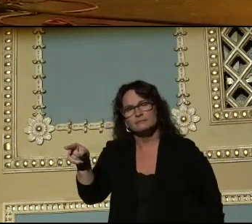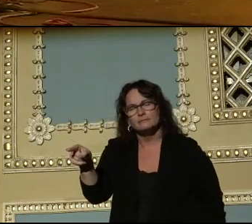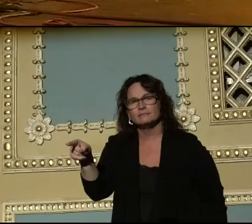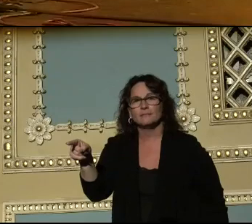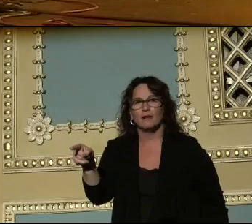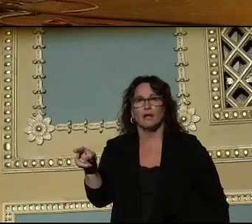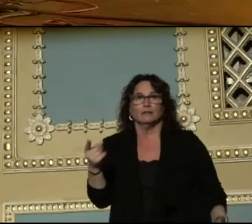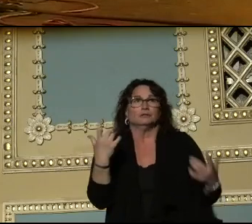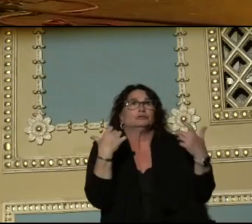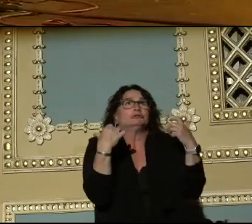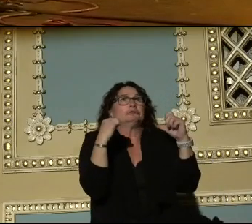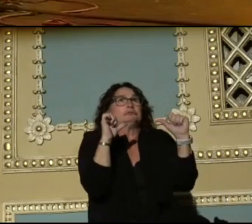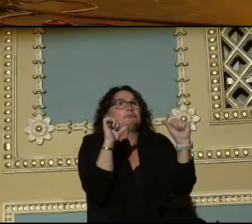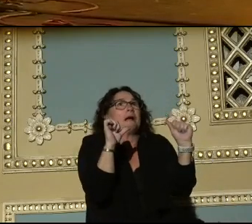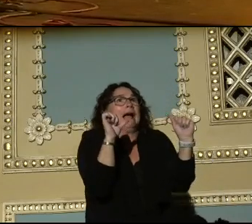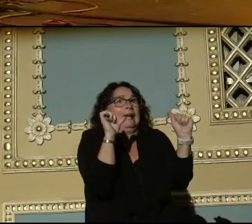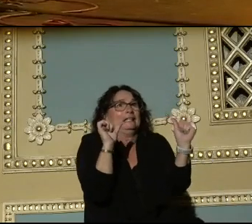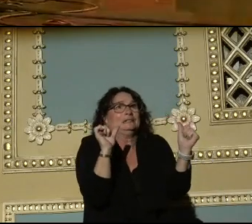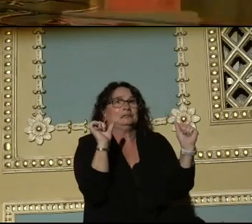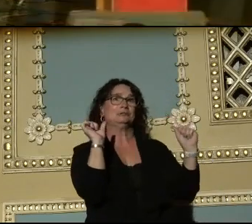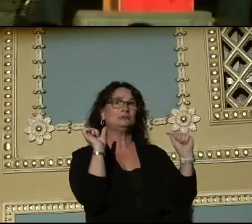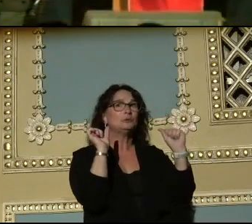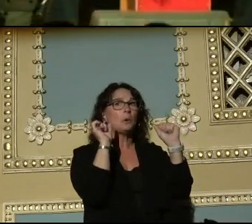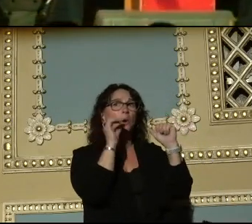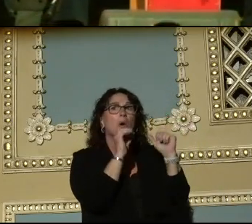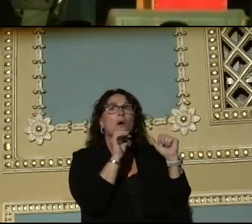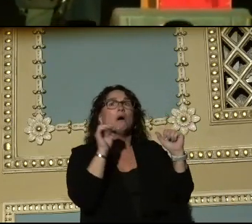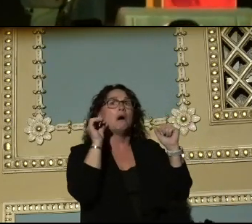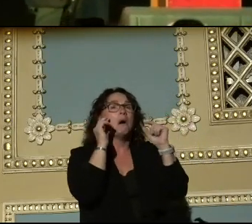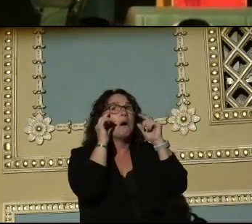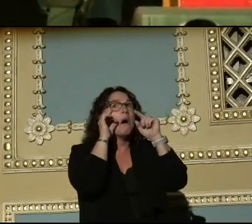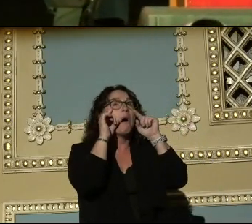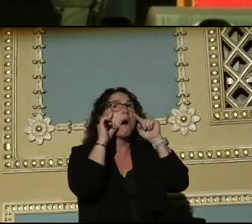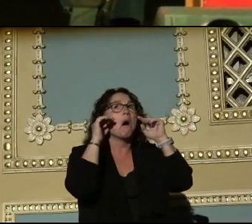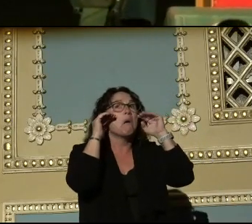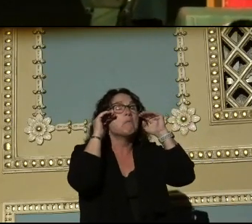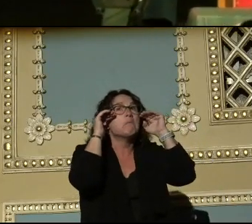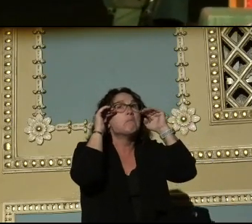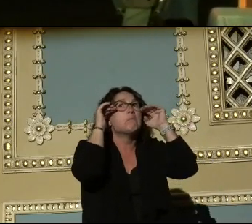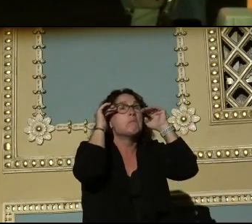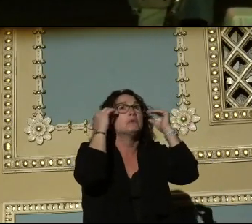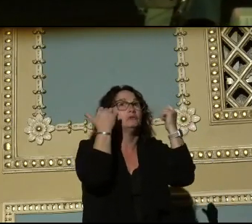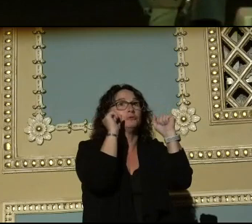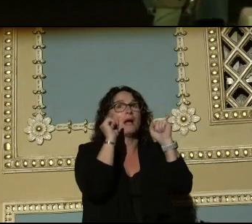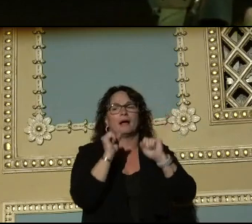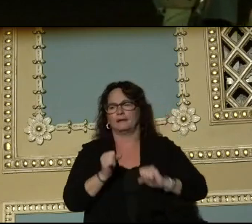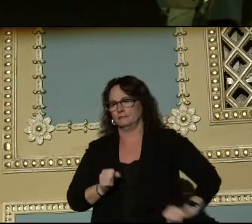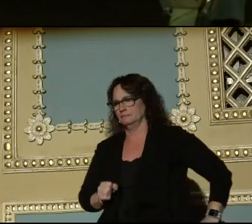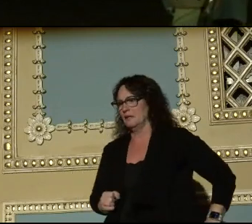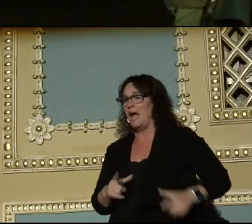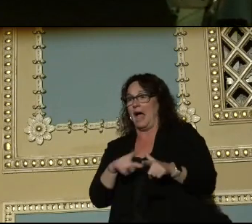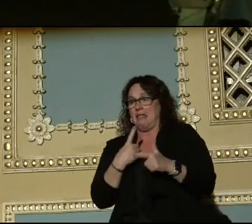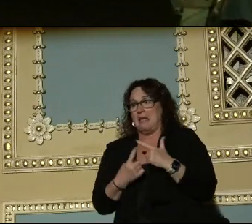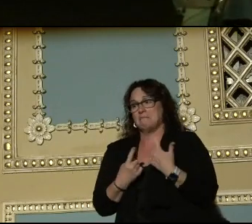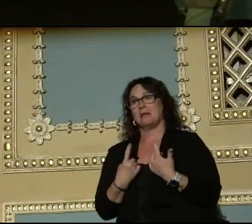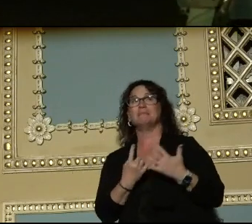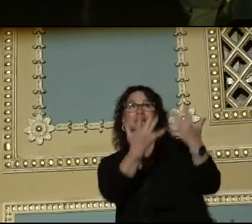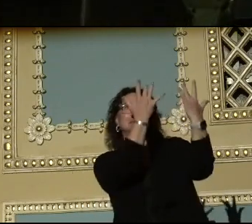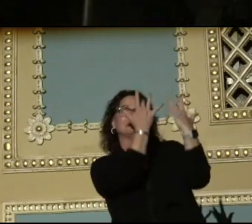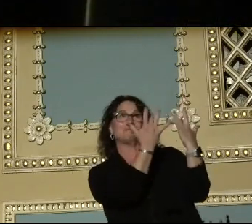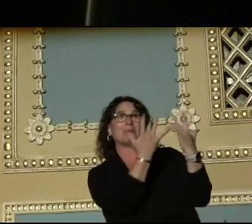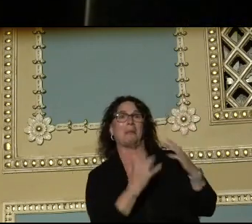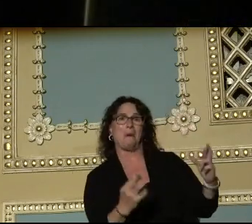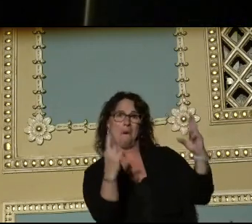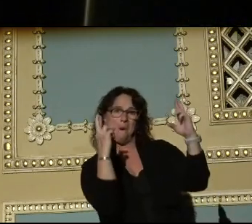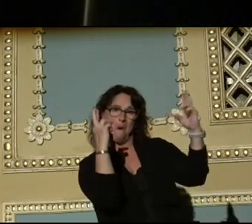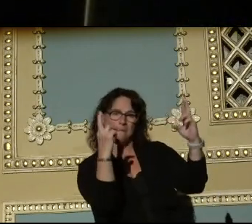Trying the best to bring the water to your eyes, hoping that might stop her whooping your behind. I wish